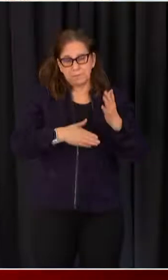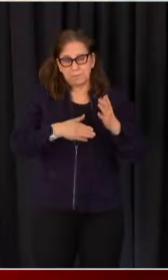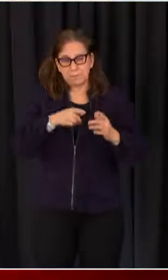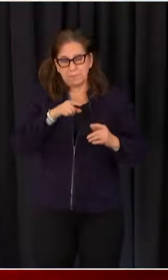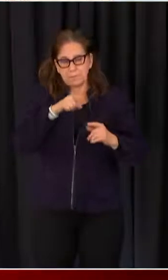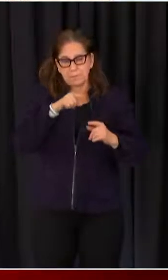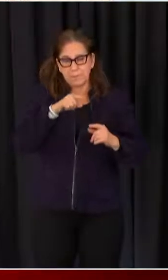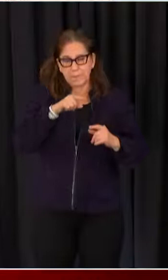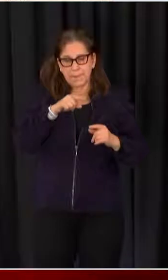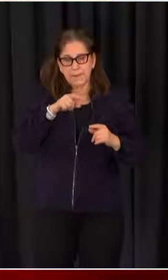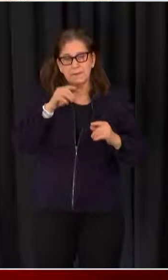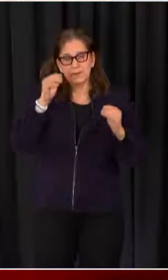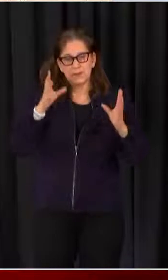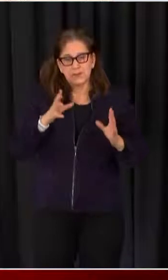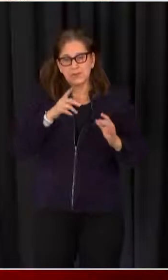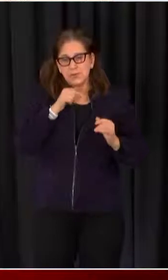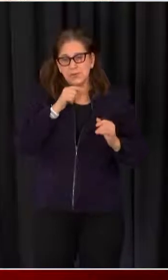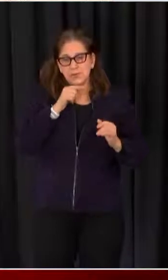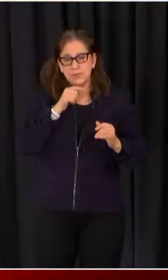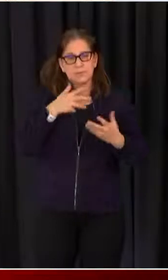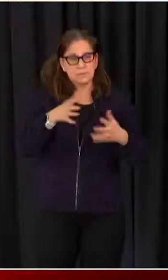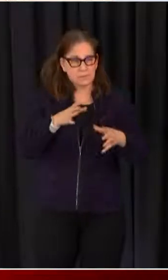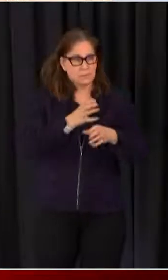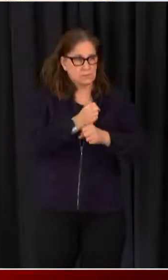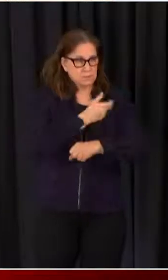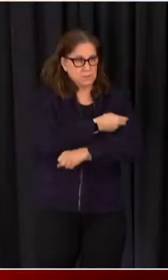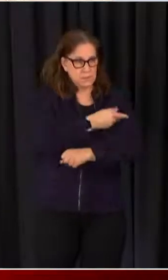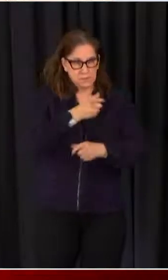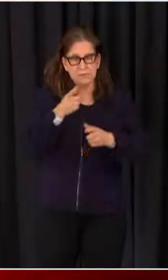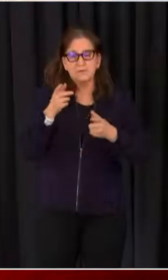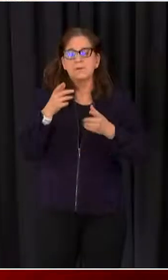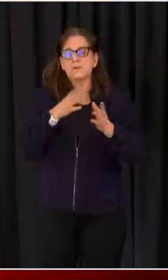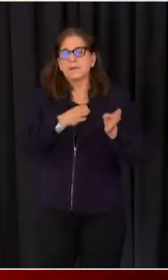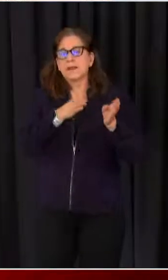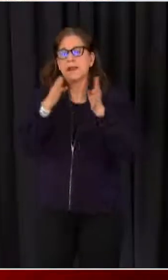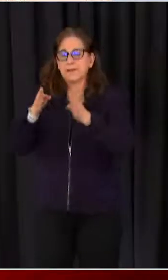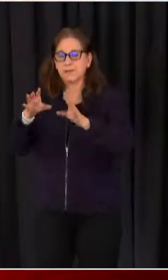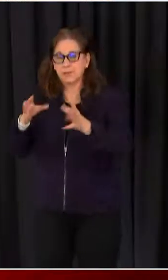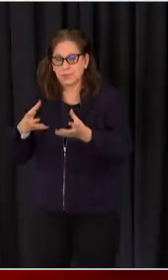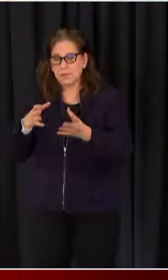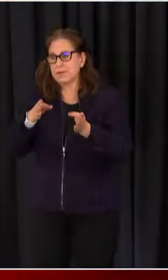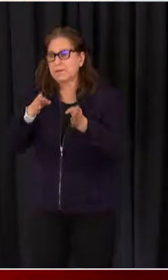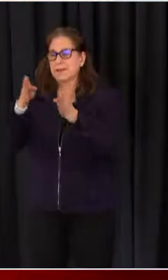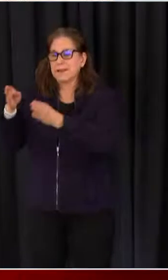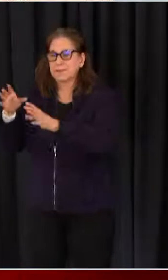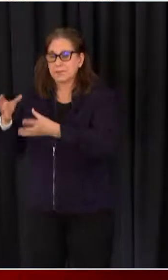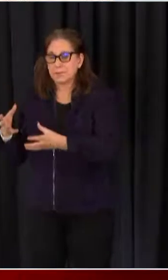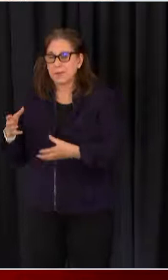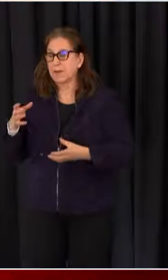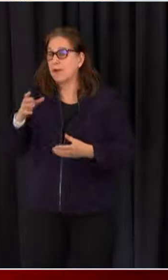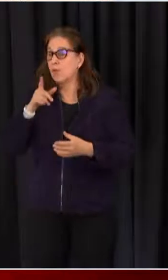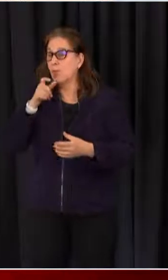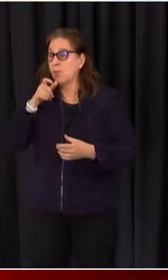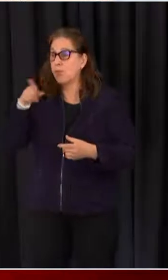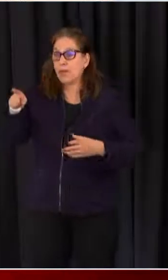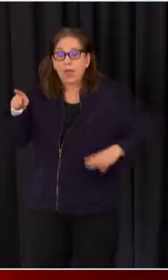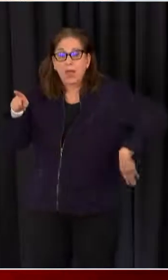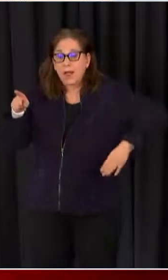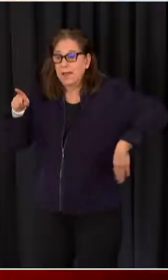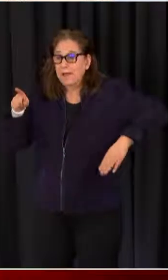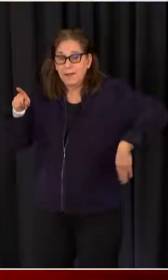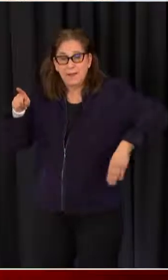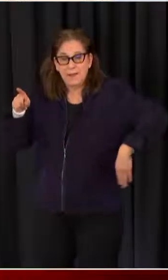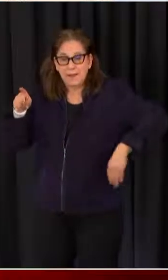So those teachers will, as I said earlier, be able to register with the new